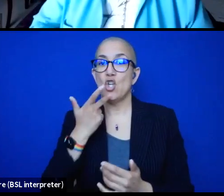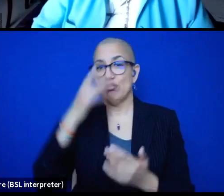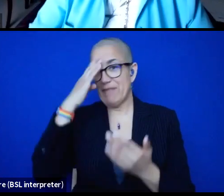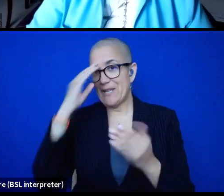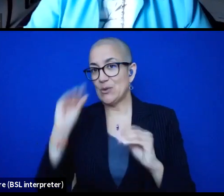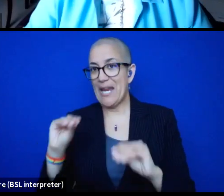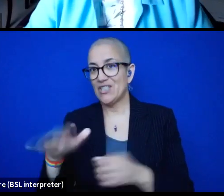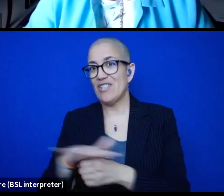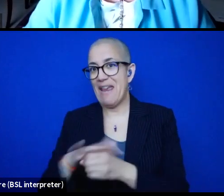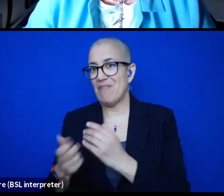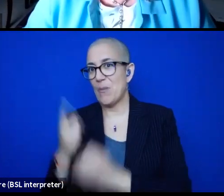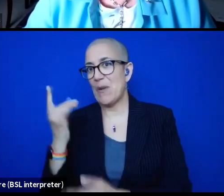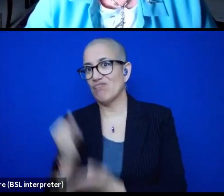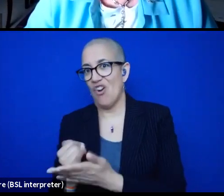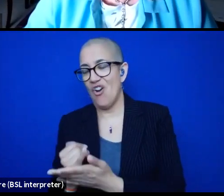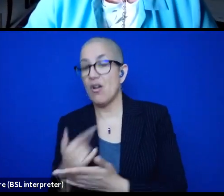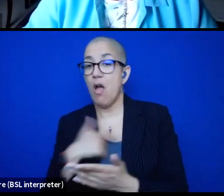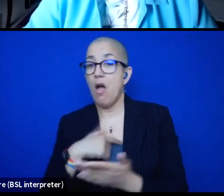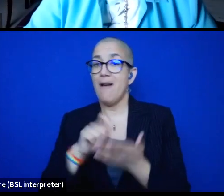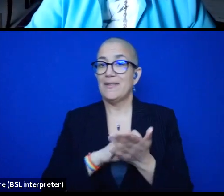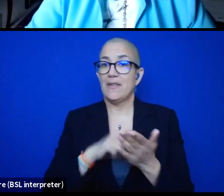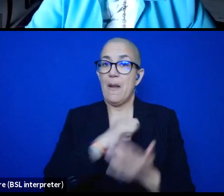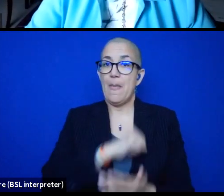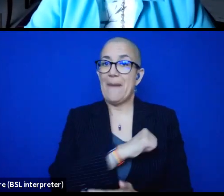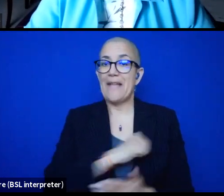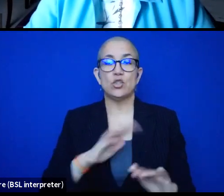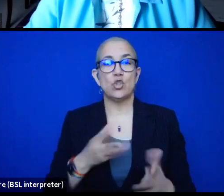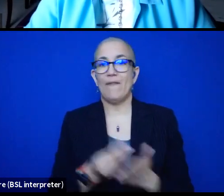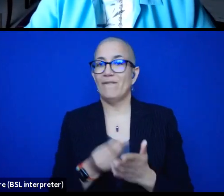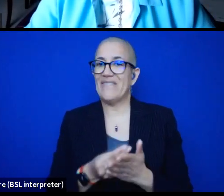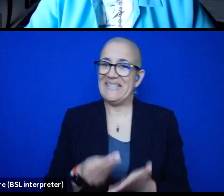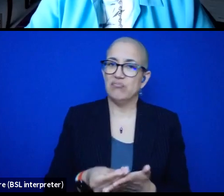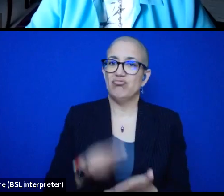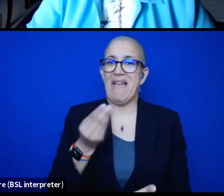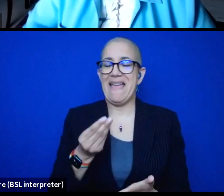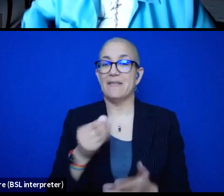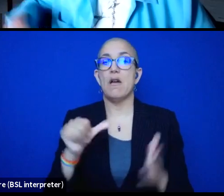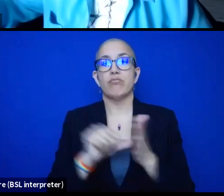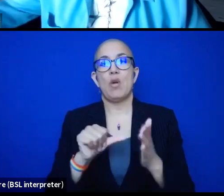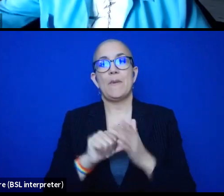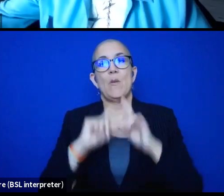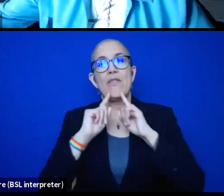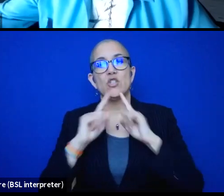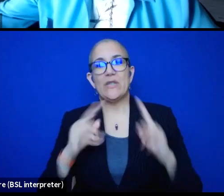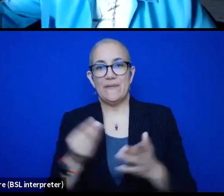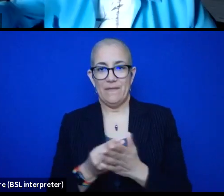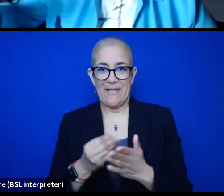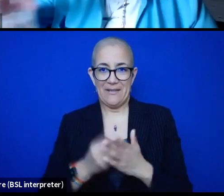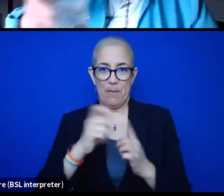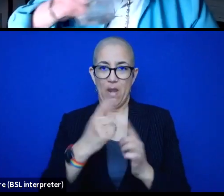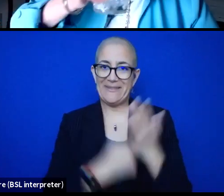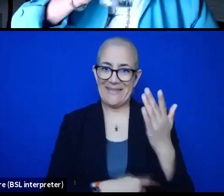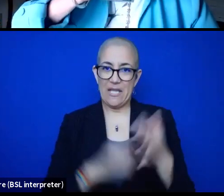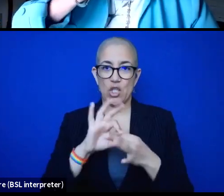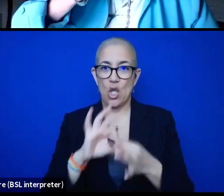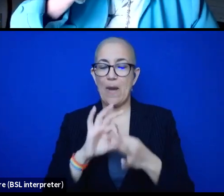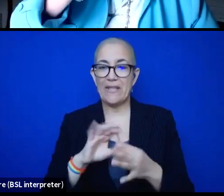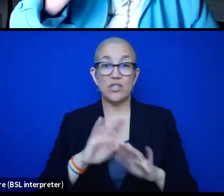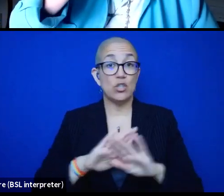too signed the pledge to not raise fees. And the problem with the tuition fees policy in Coalition actually wasn't the